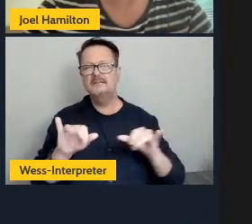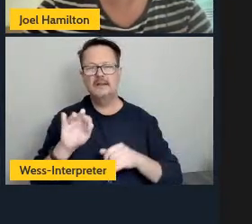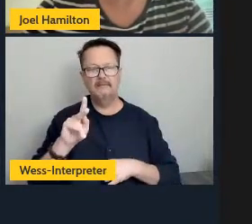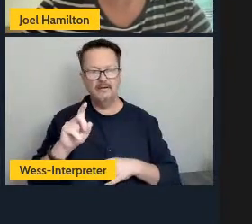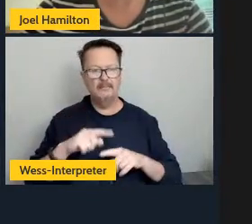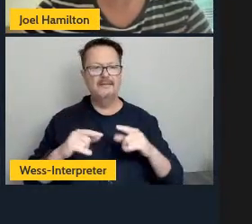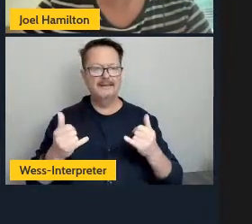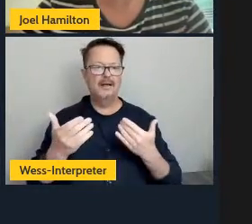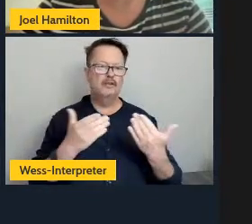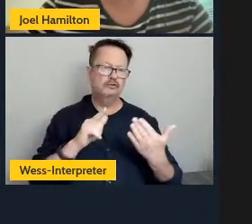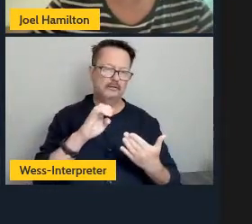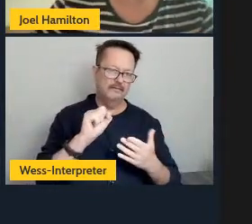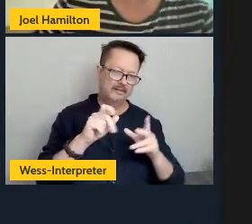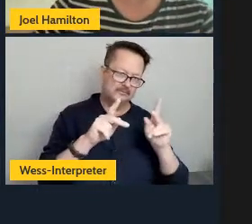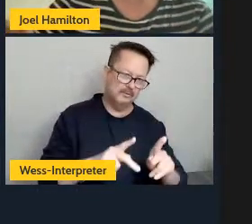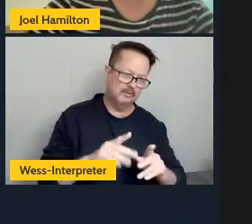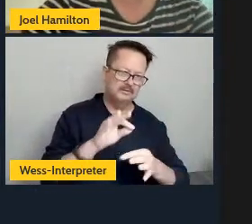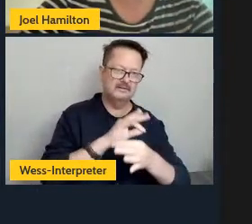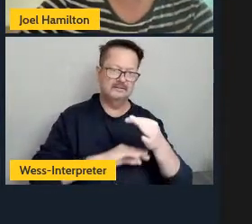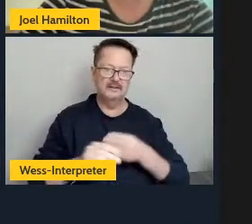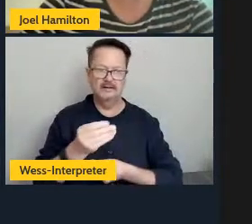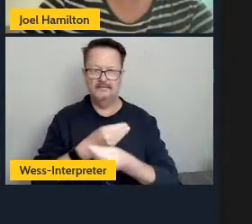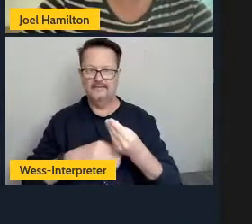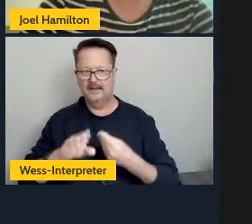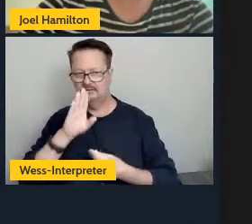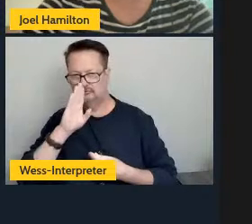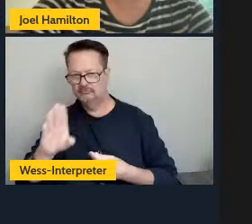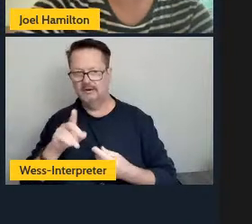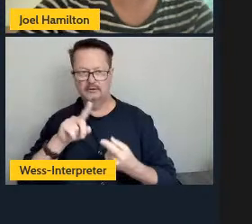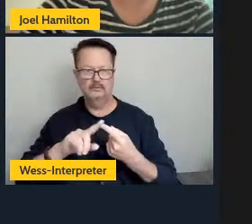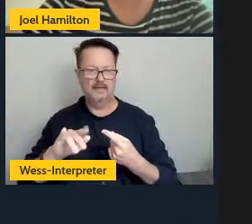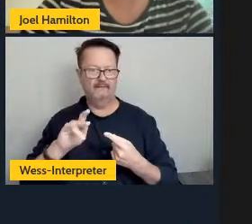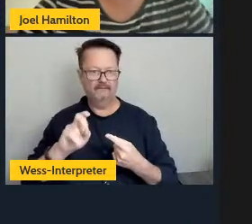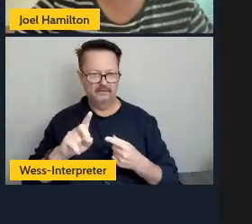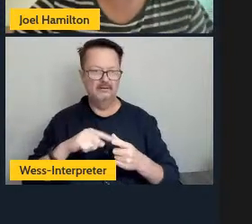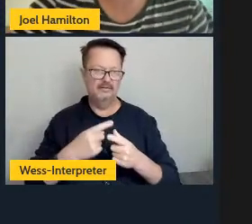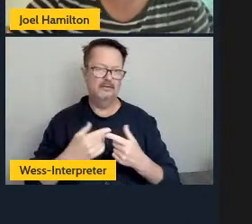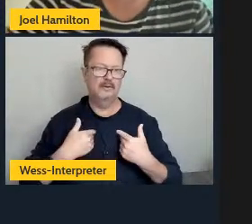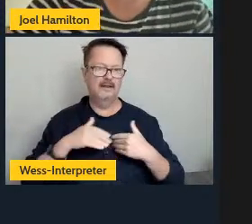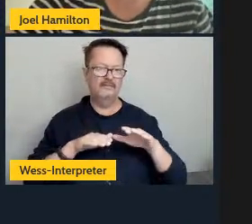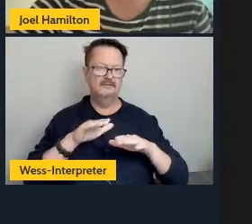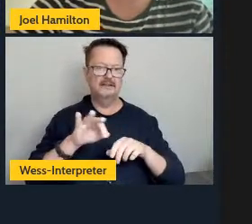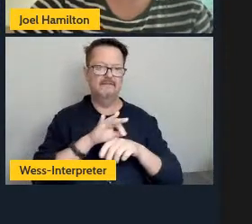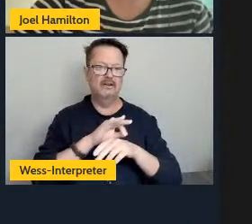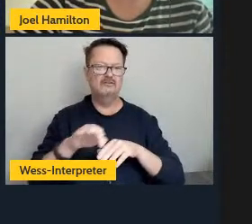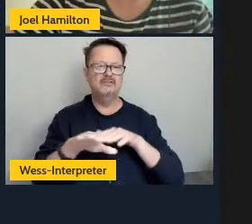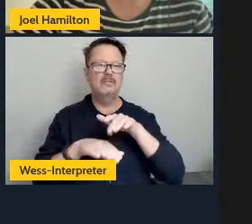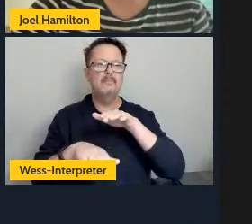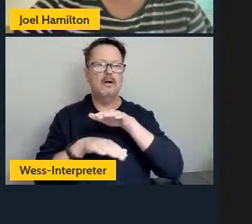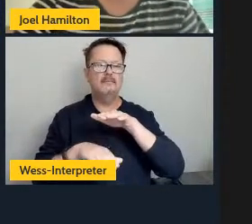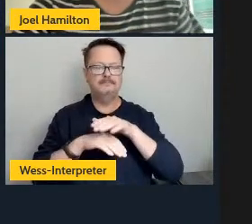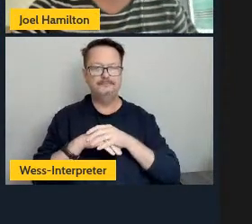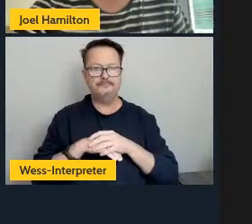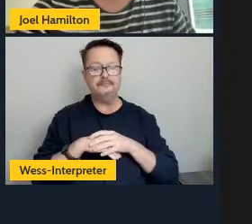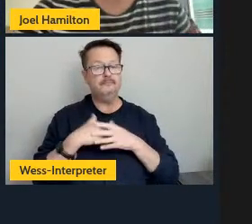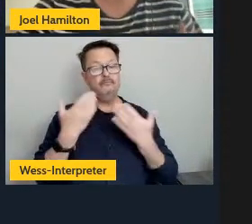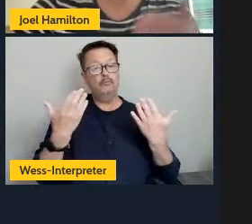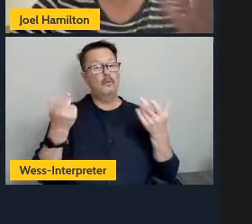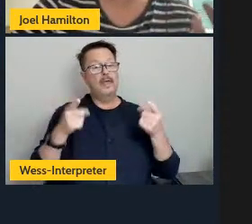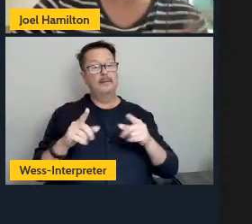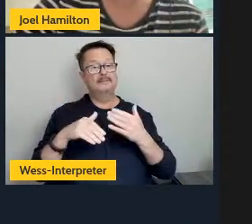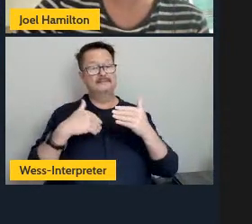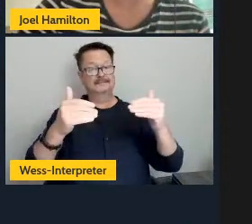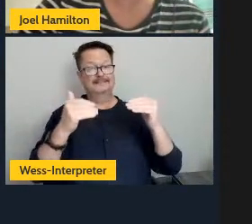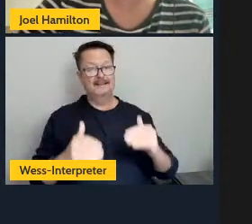person object as opposed to passing in the fields directly. And there we create our step function at the bottom. What happens next? How